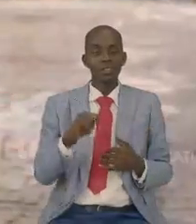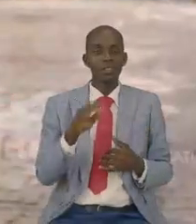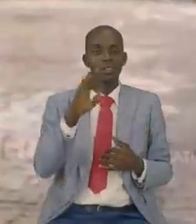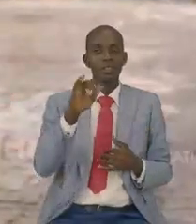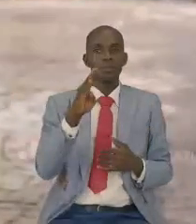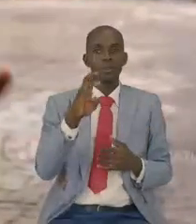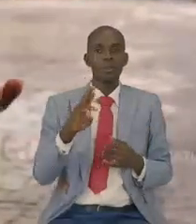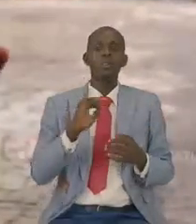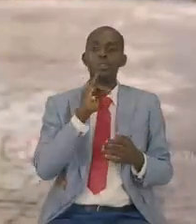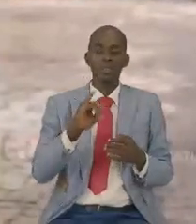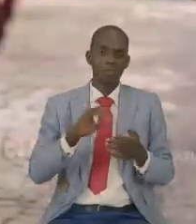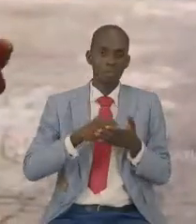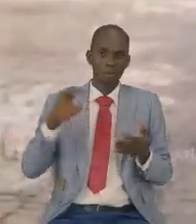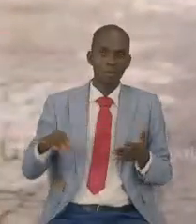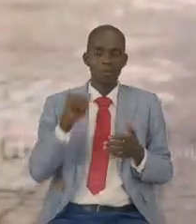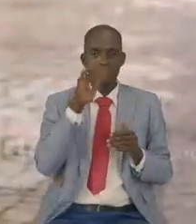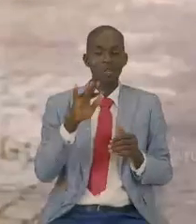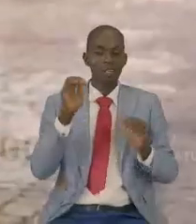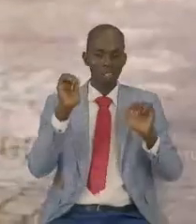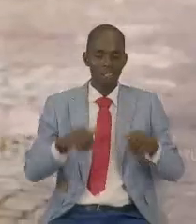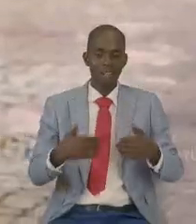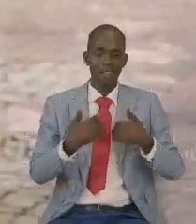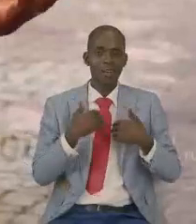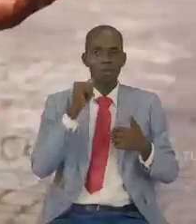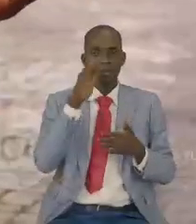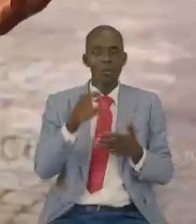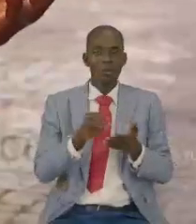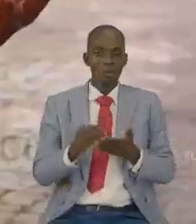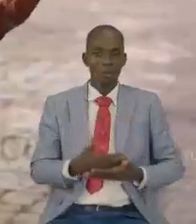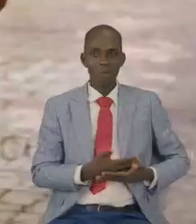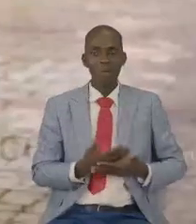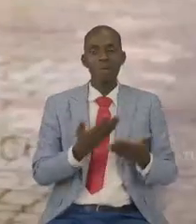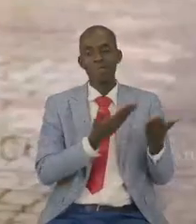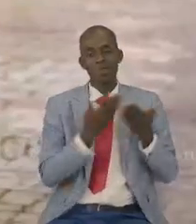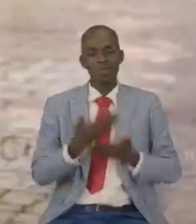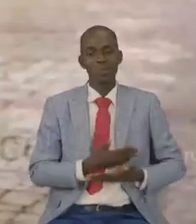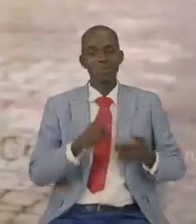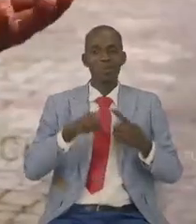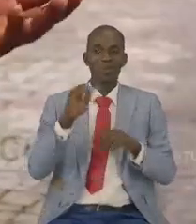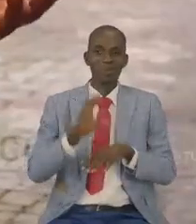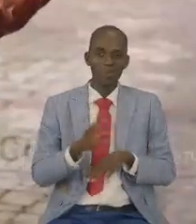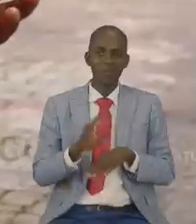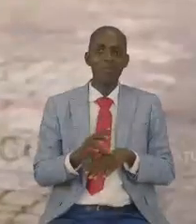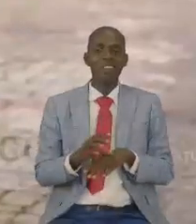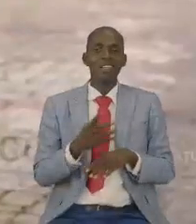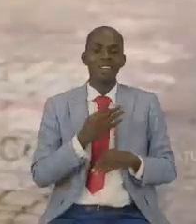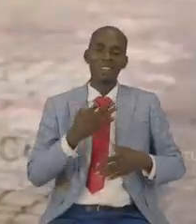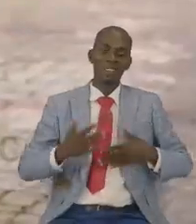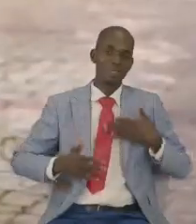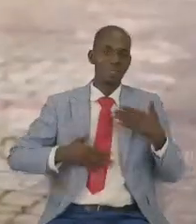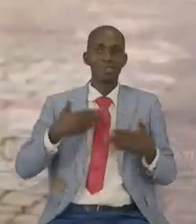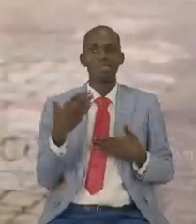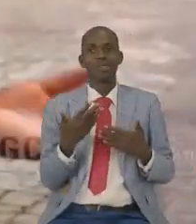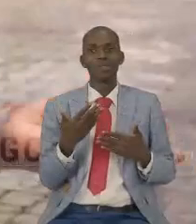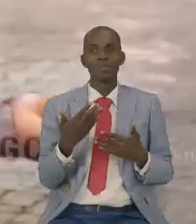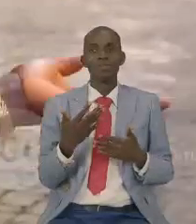I will take my baby to the church and rejoice. And I will thank God for what the